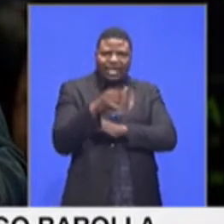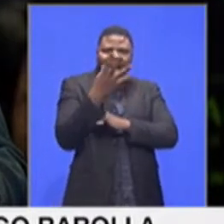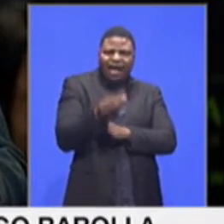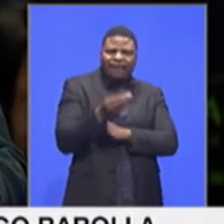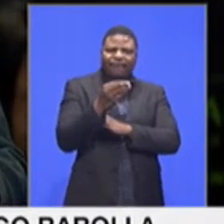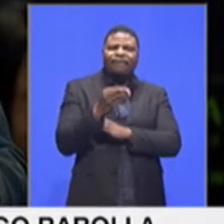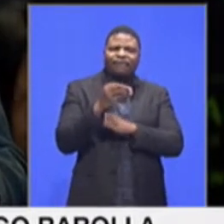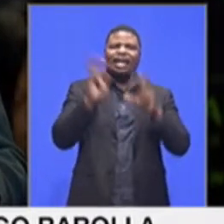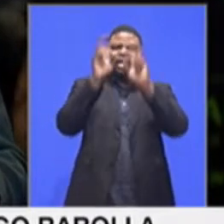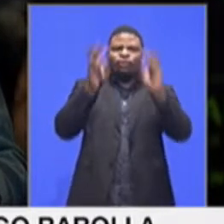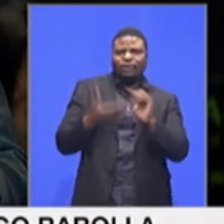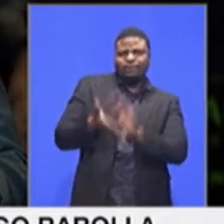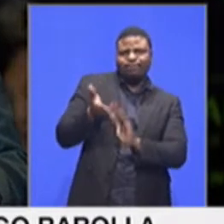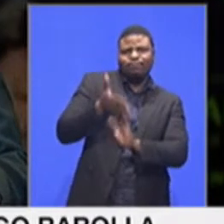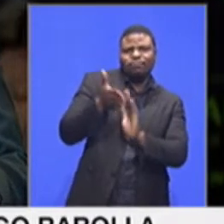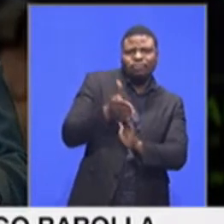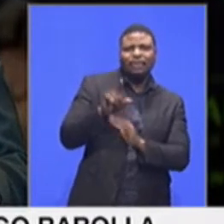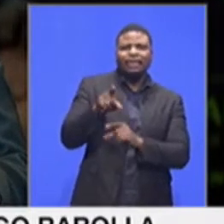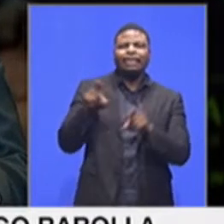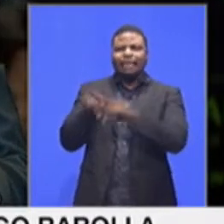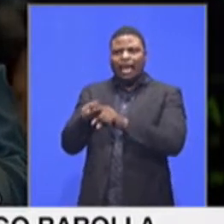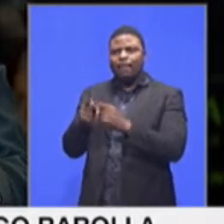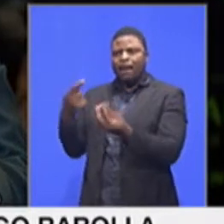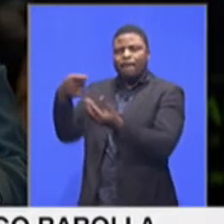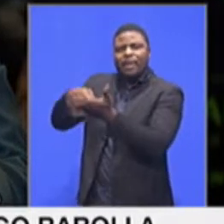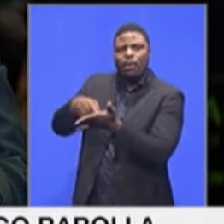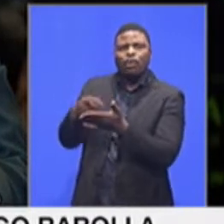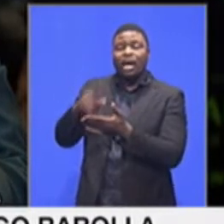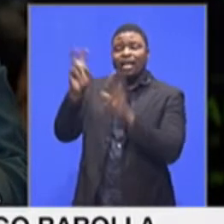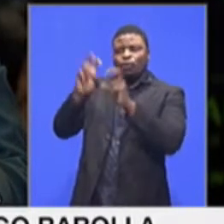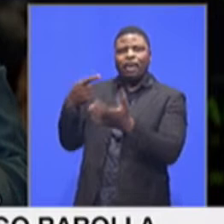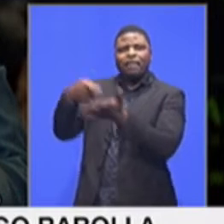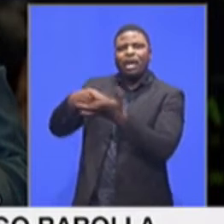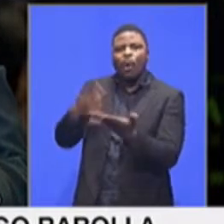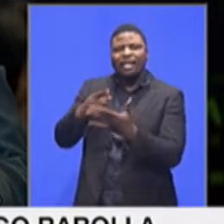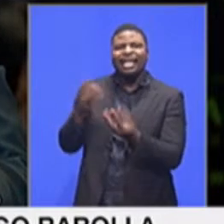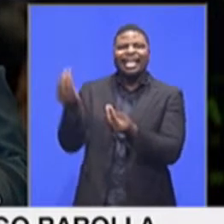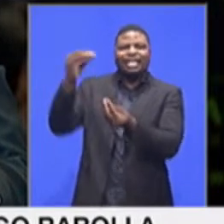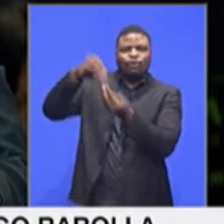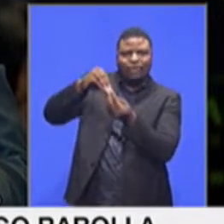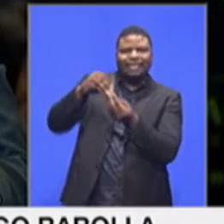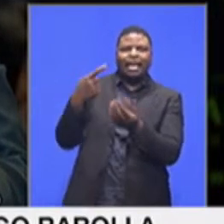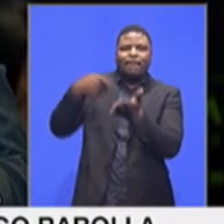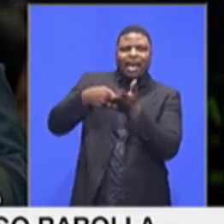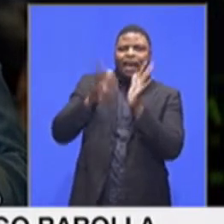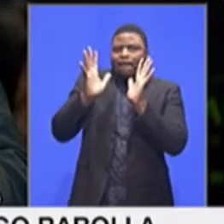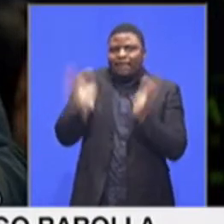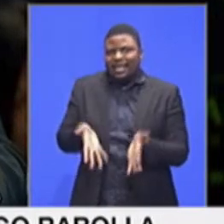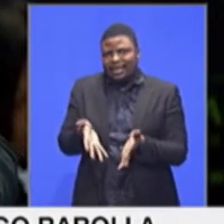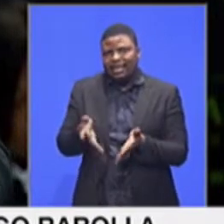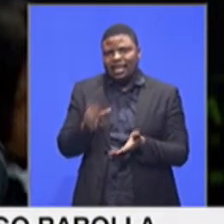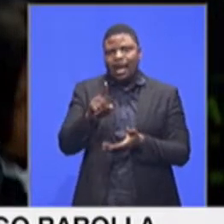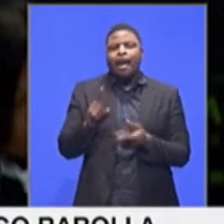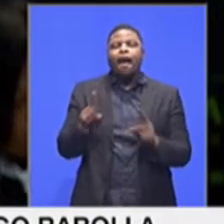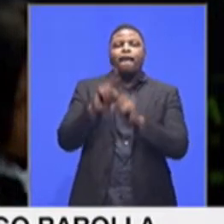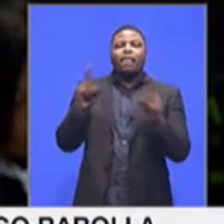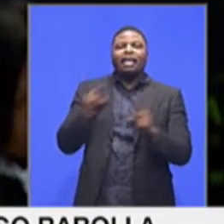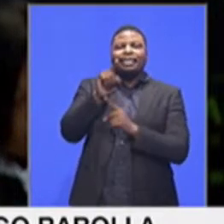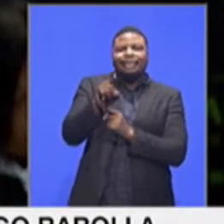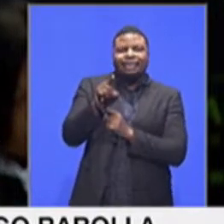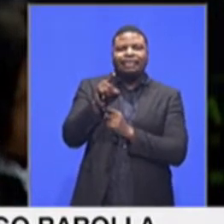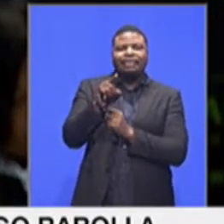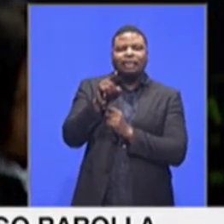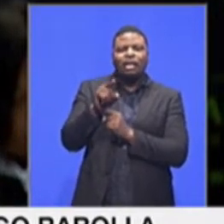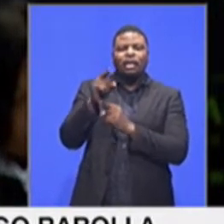and interest payment only, and that Eskom implement recommendations emanating from an independent assessment of